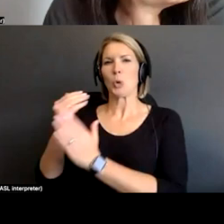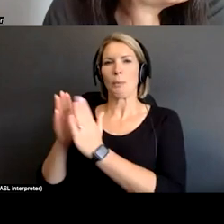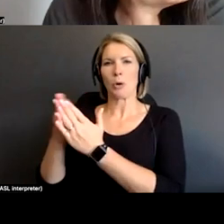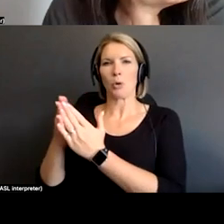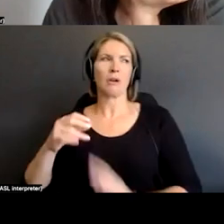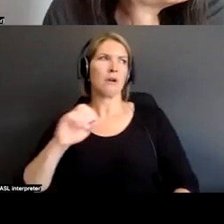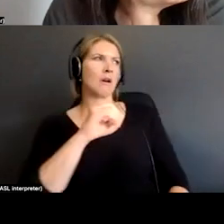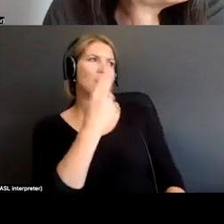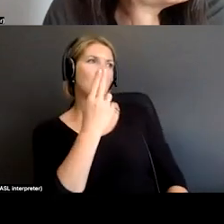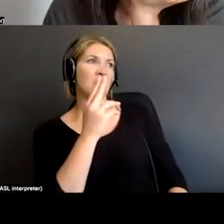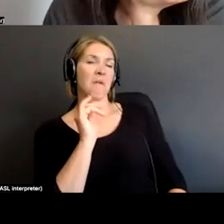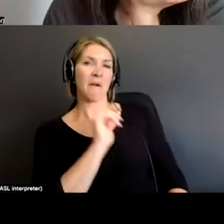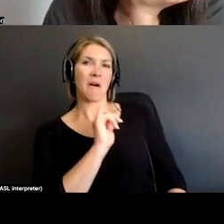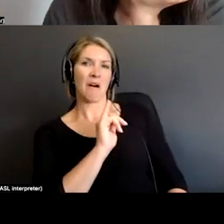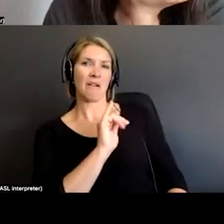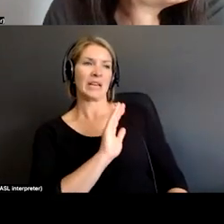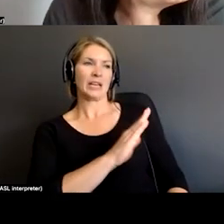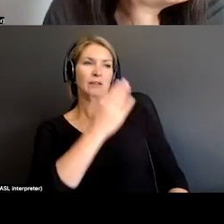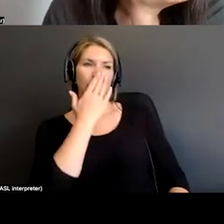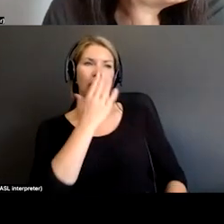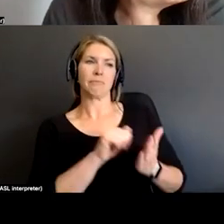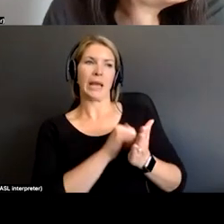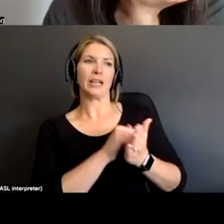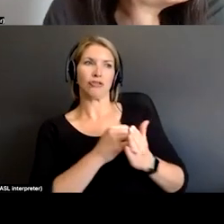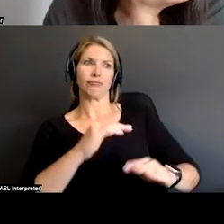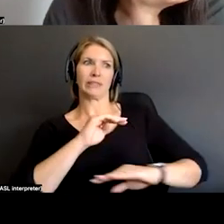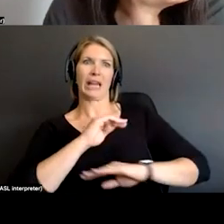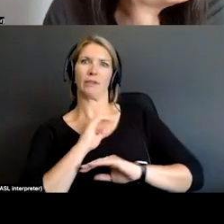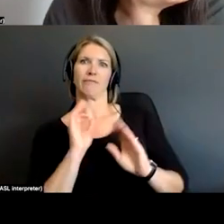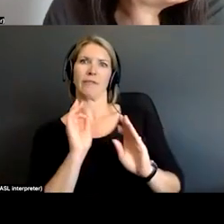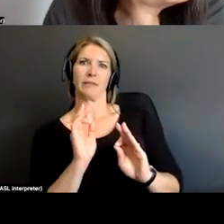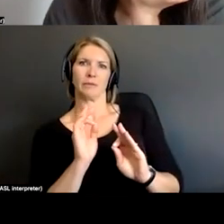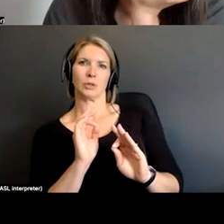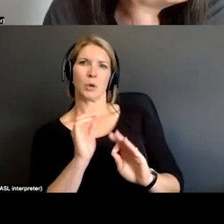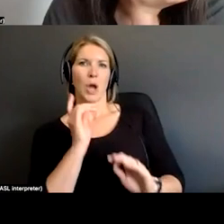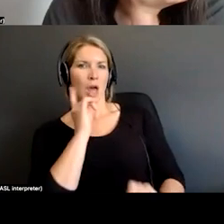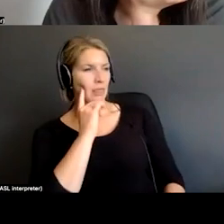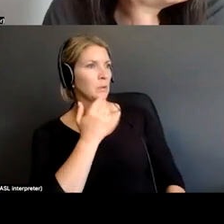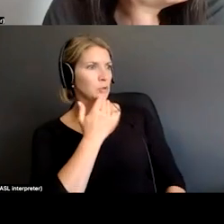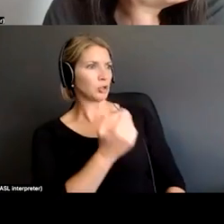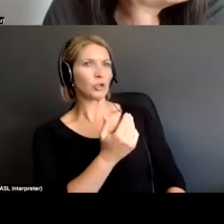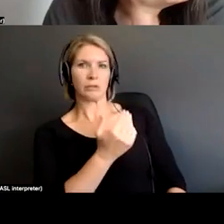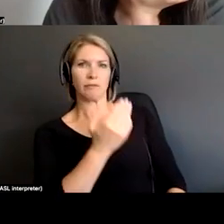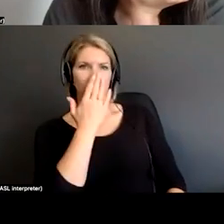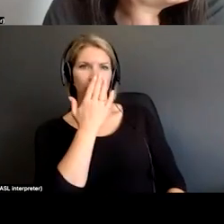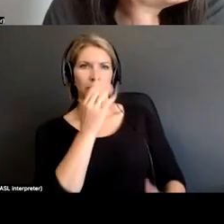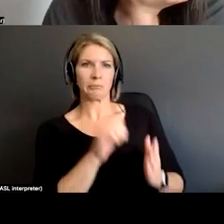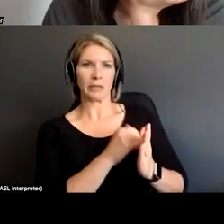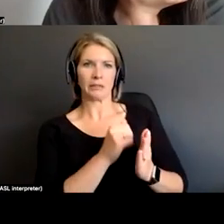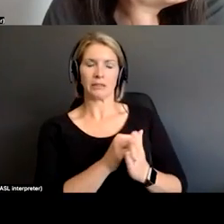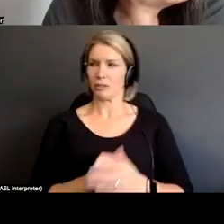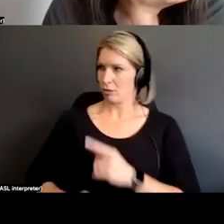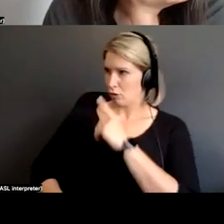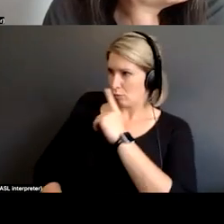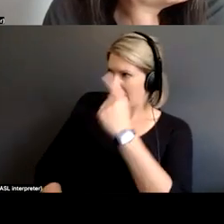out with a very satisfactory cover. It was the end. You thought it was a very satisfactory cover? I thought it was. It was